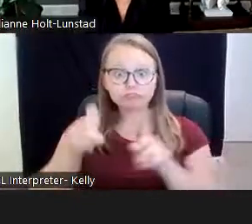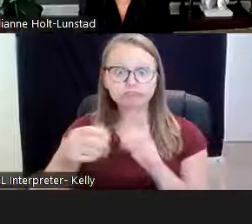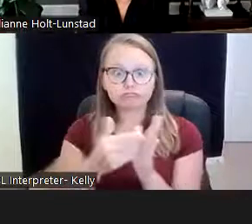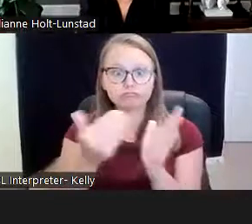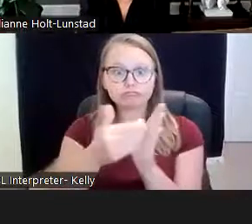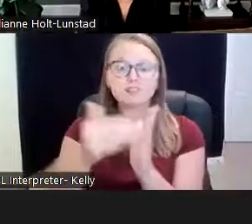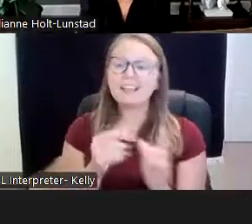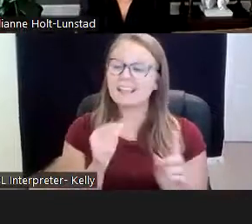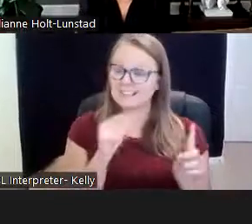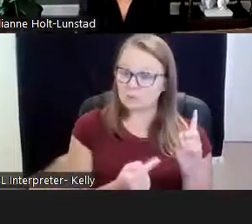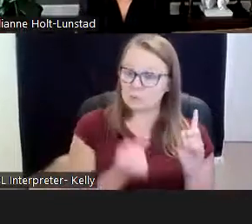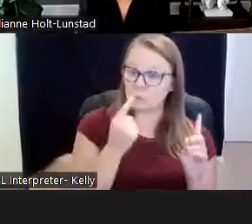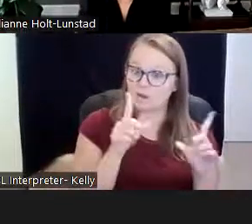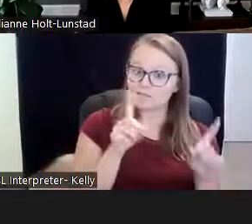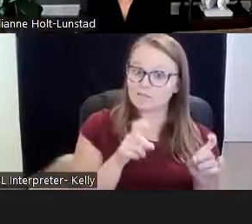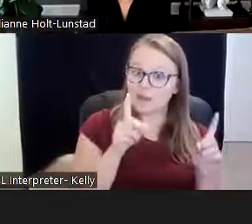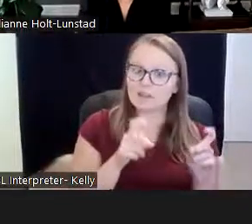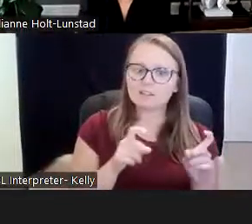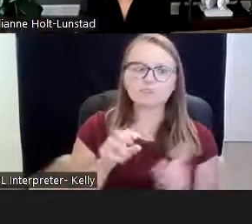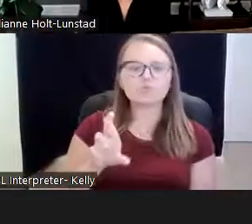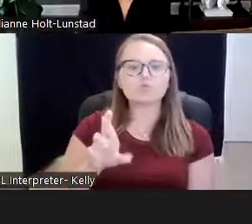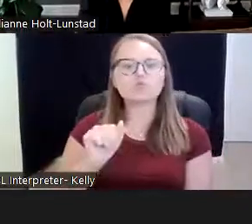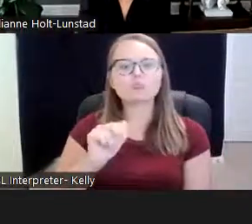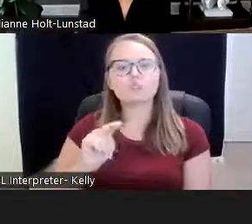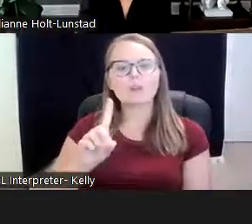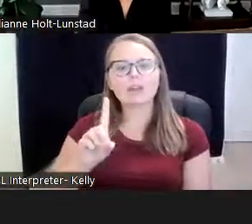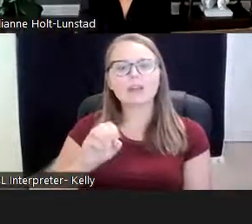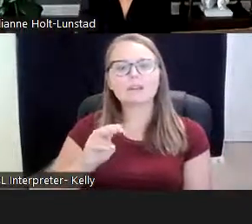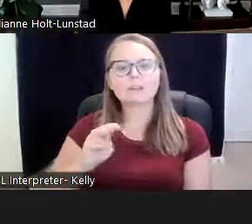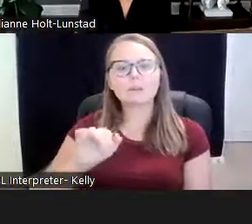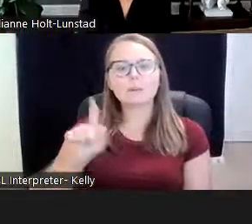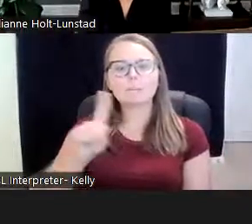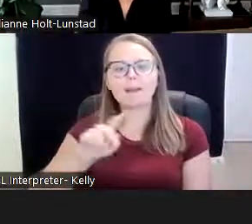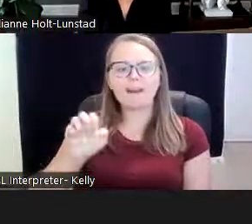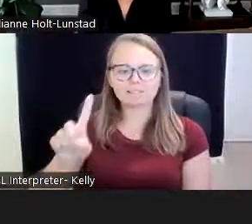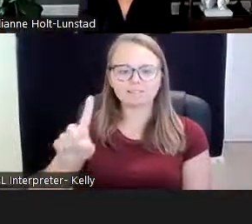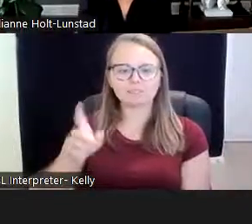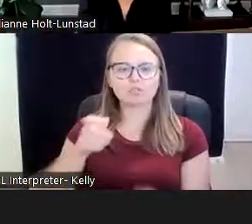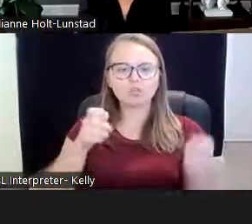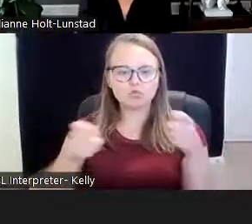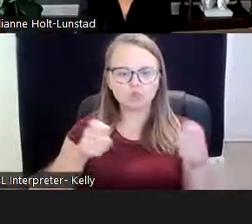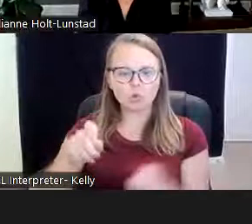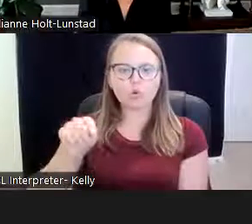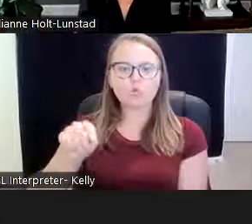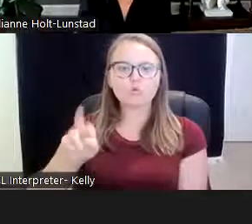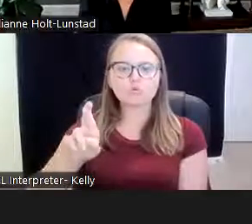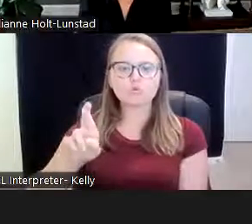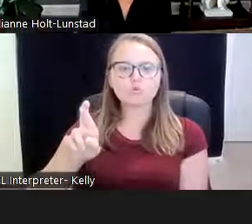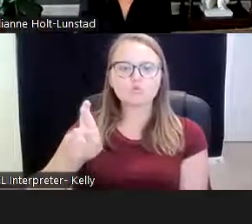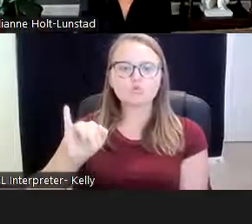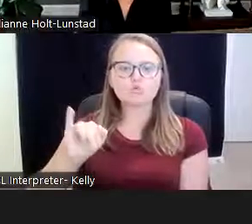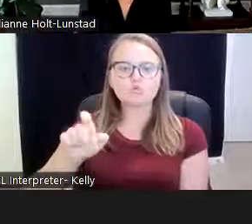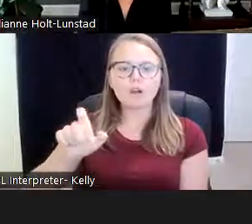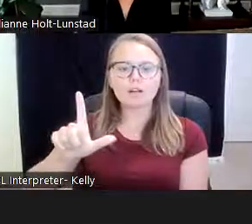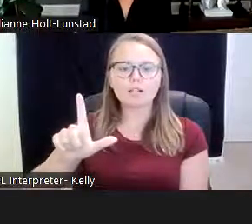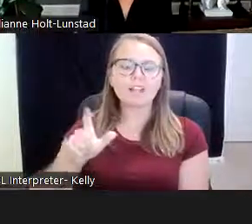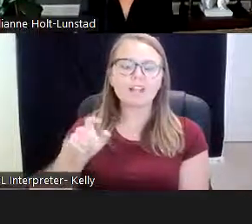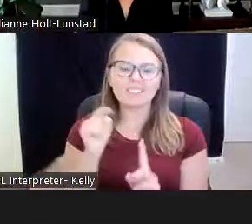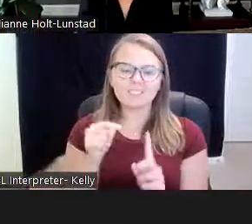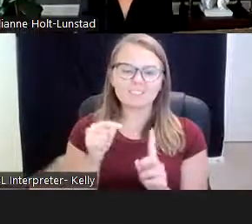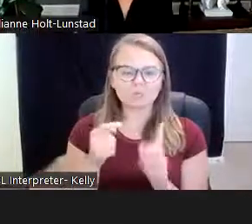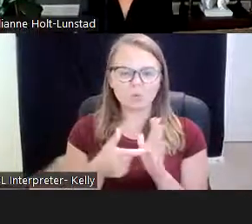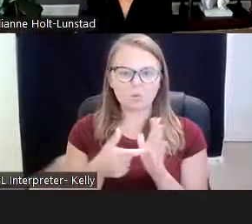was tested via a randomized controlled trial. Also, it required few or no